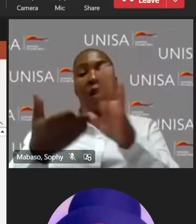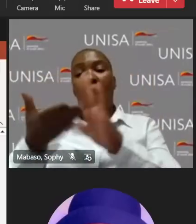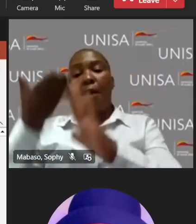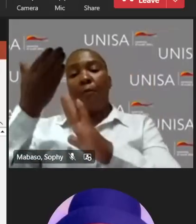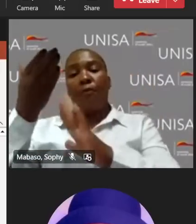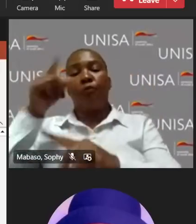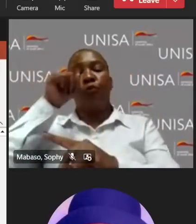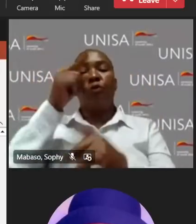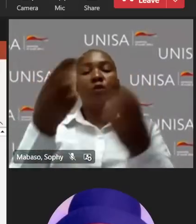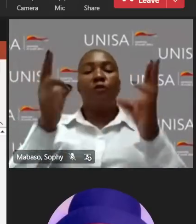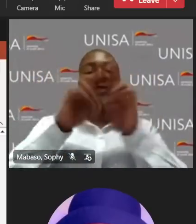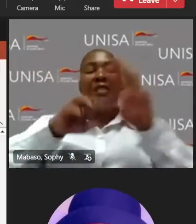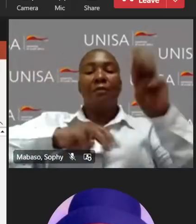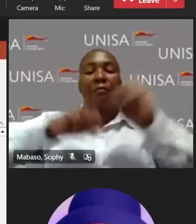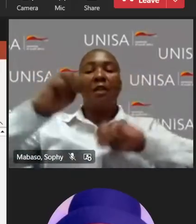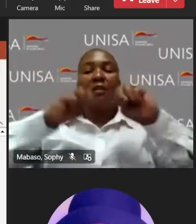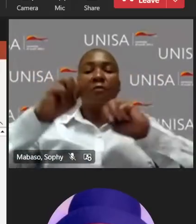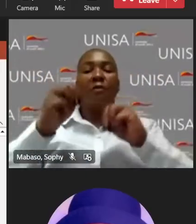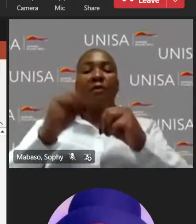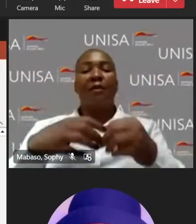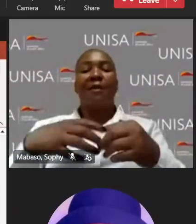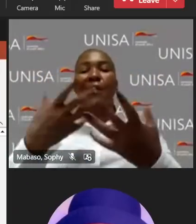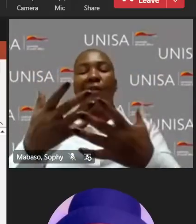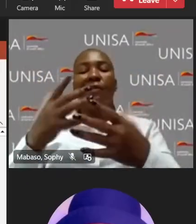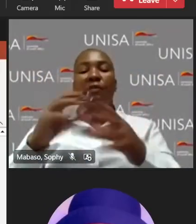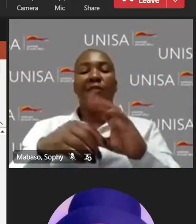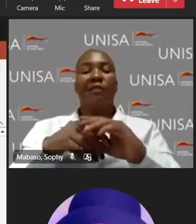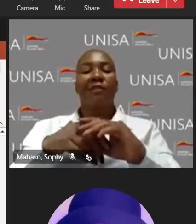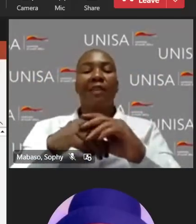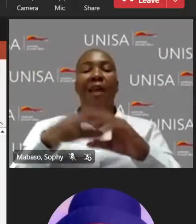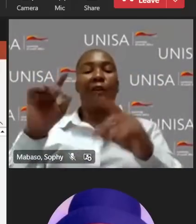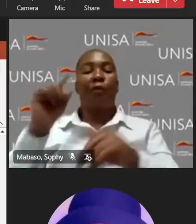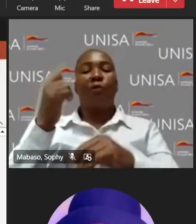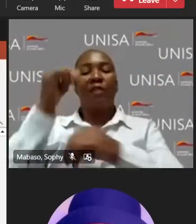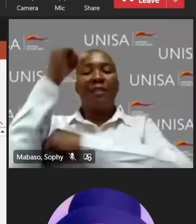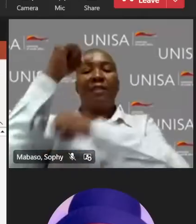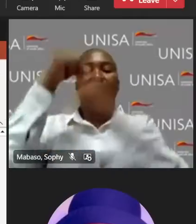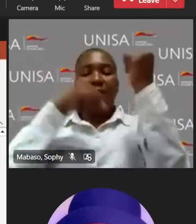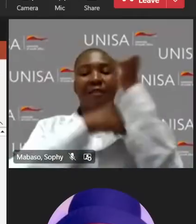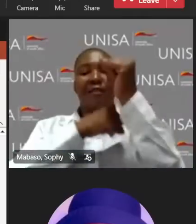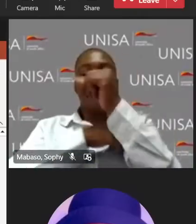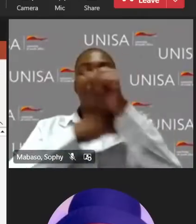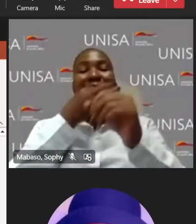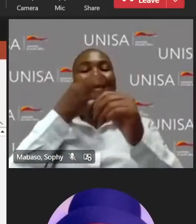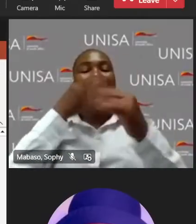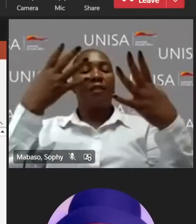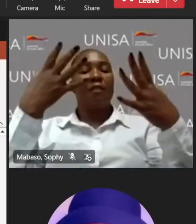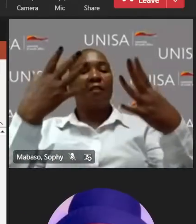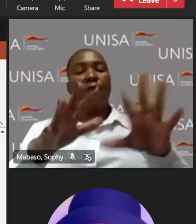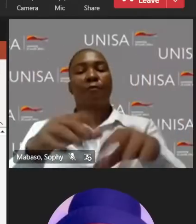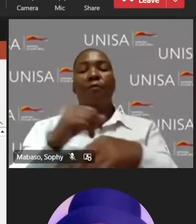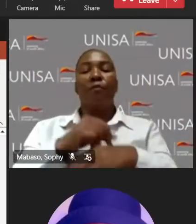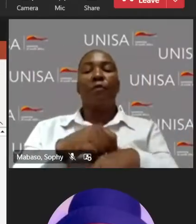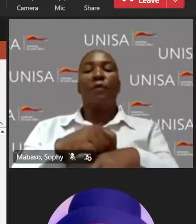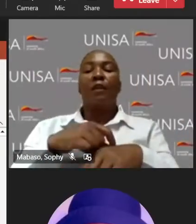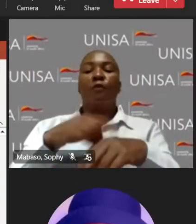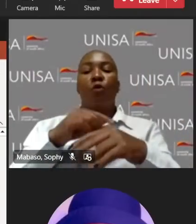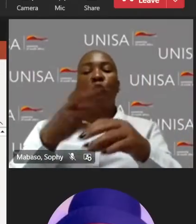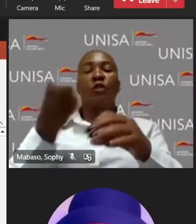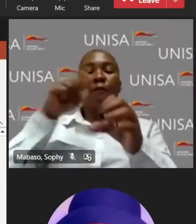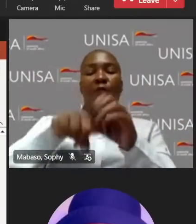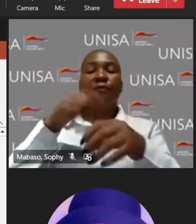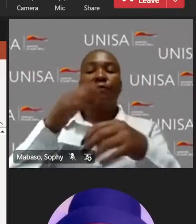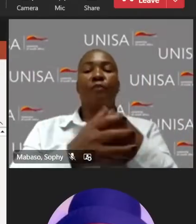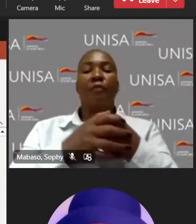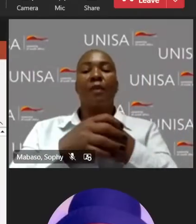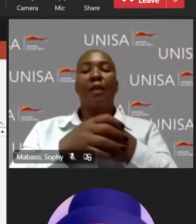university management and the decision-making structures that you indicated you are also involved with. Ladies